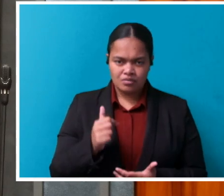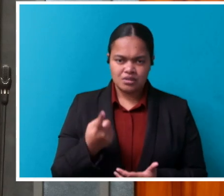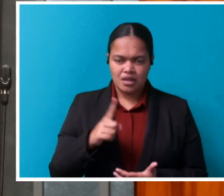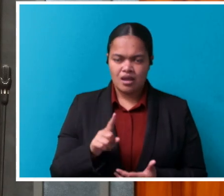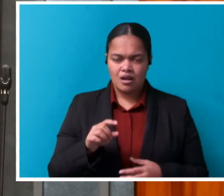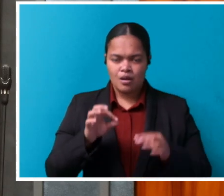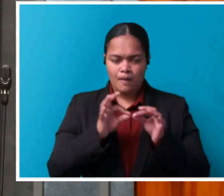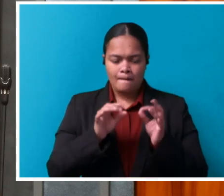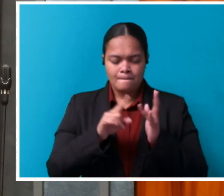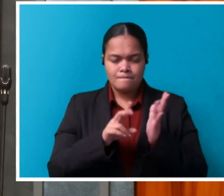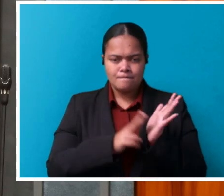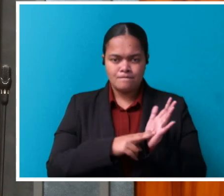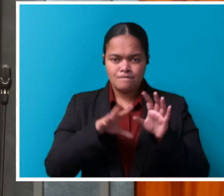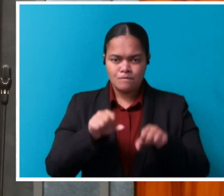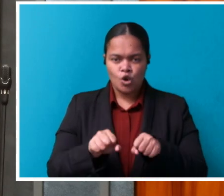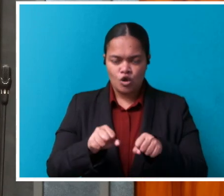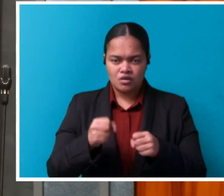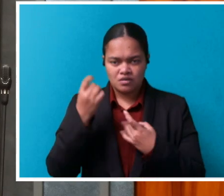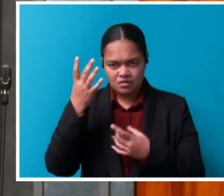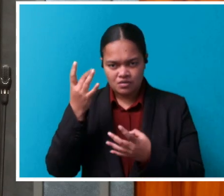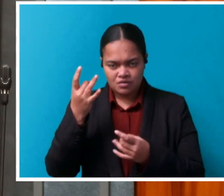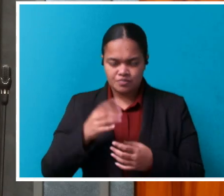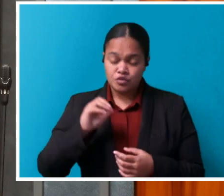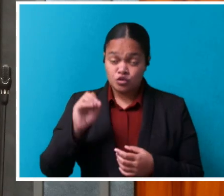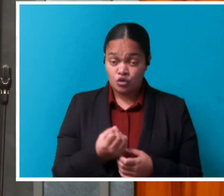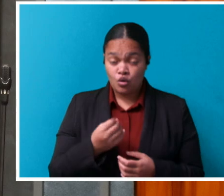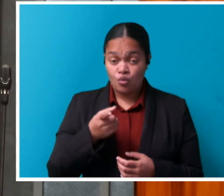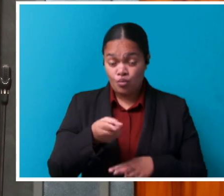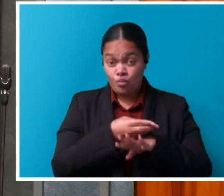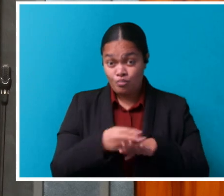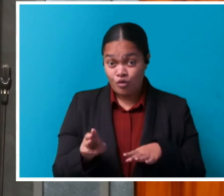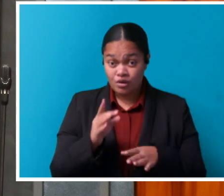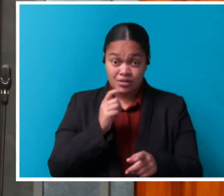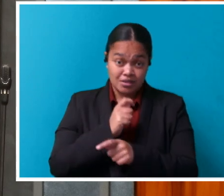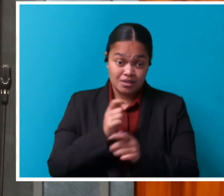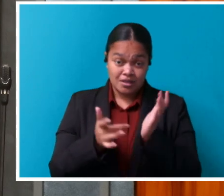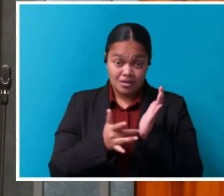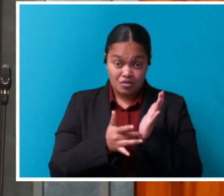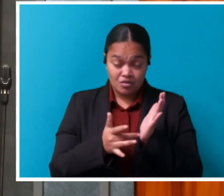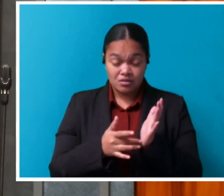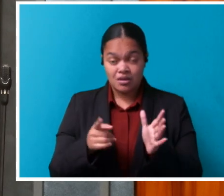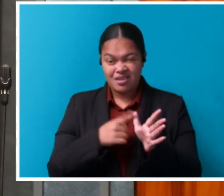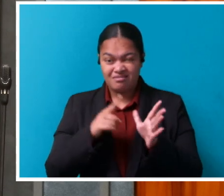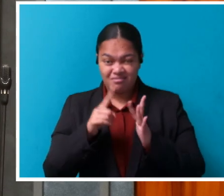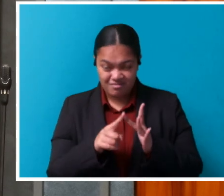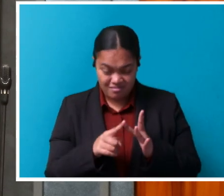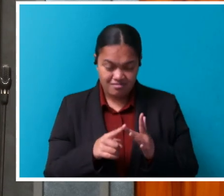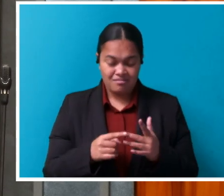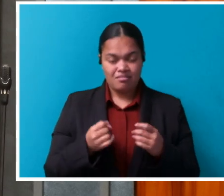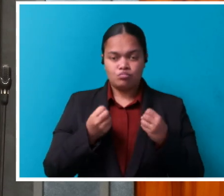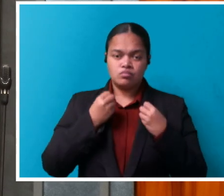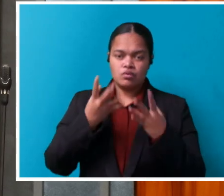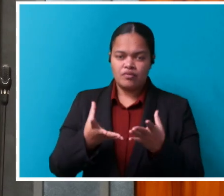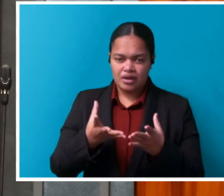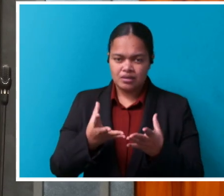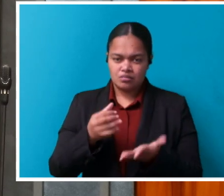details. This signifies capitalization of modern technology tools, such as artificial intelligence, in providing